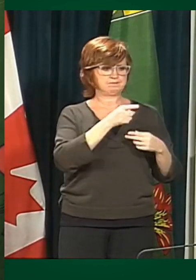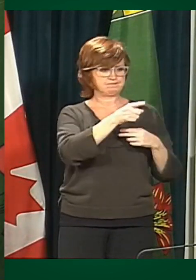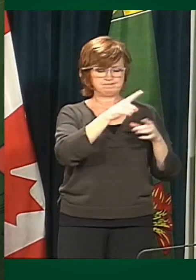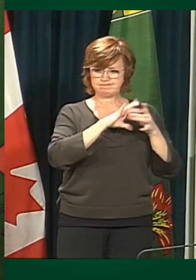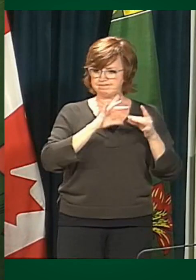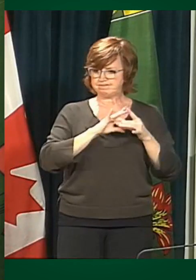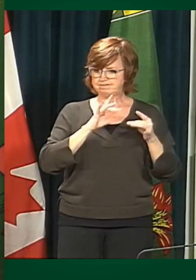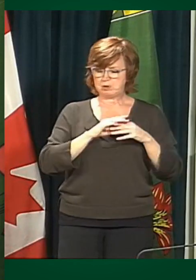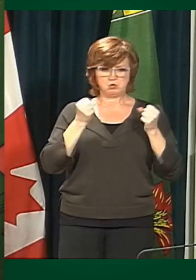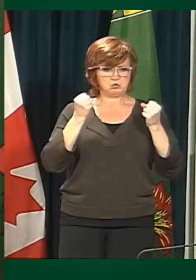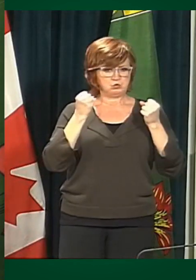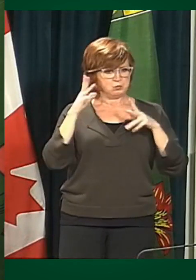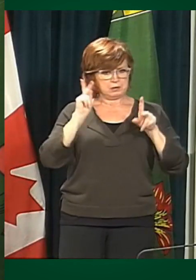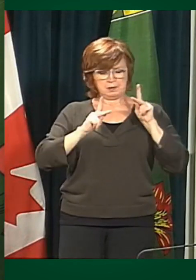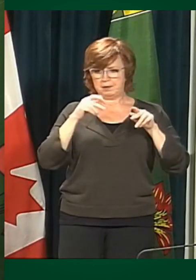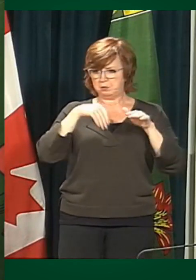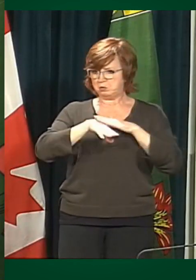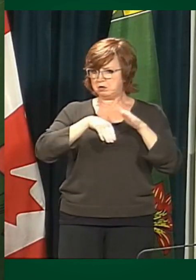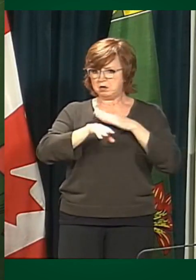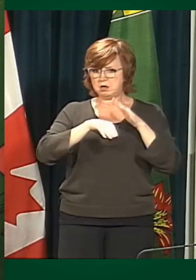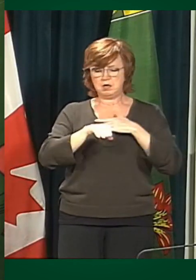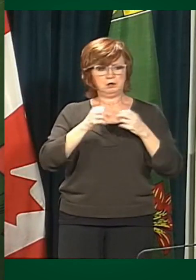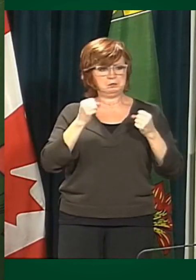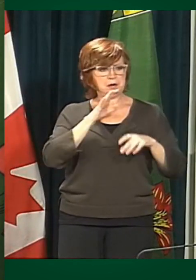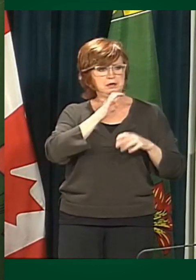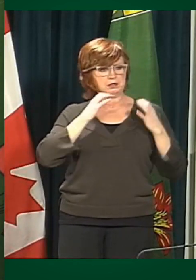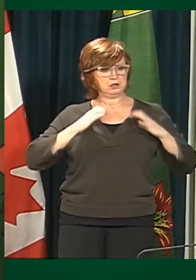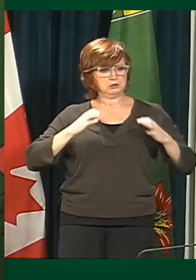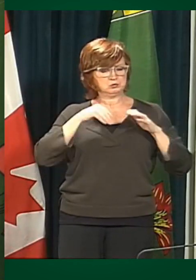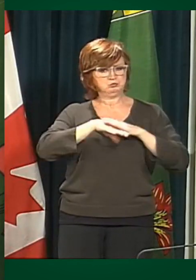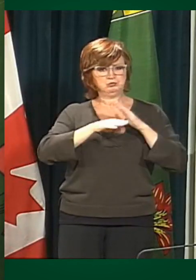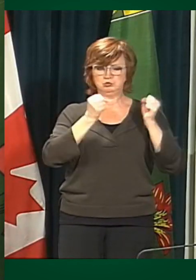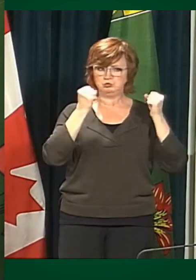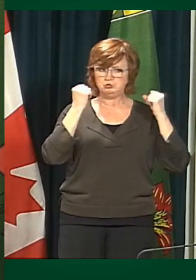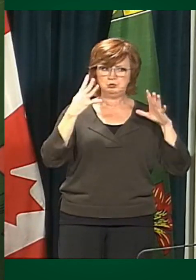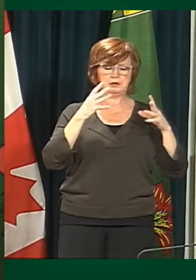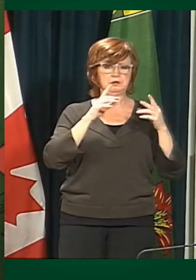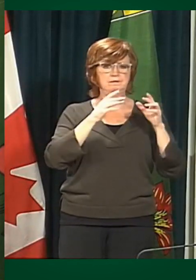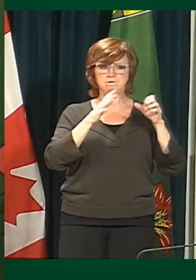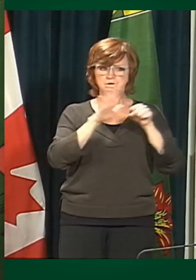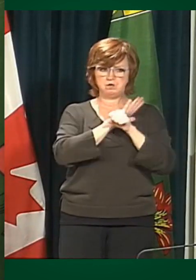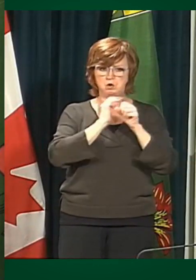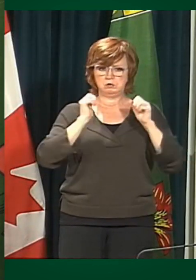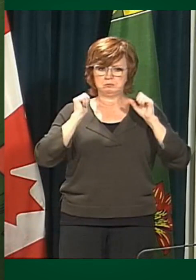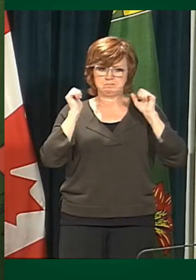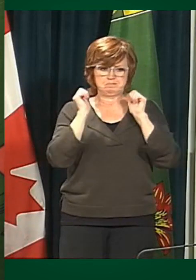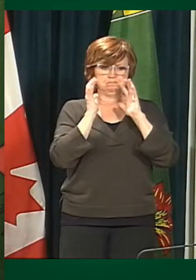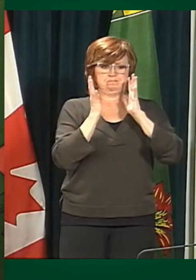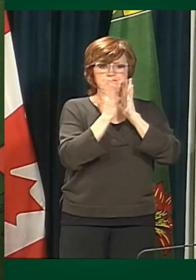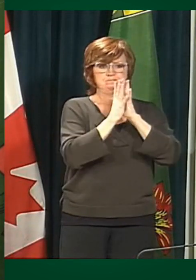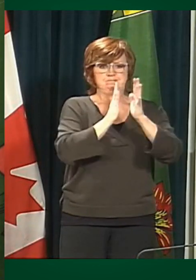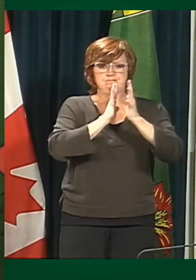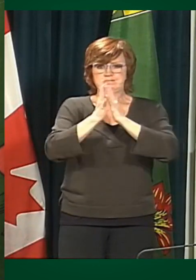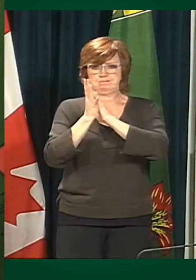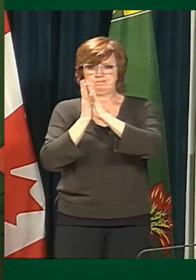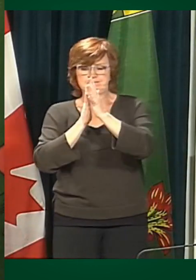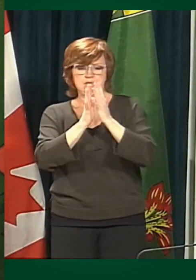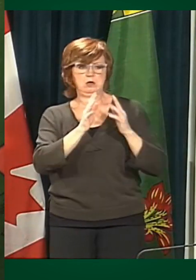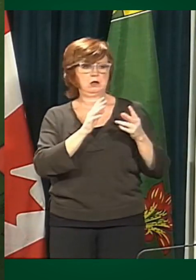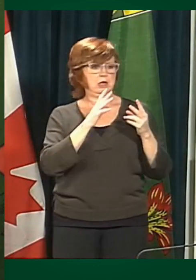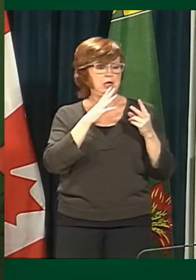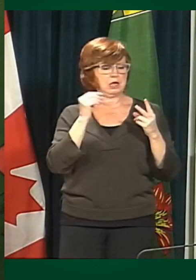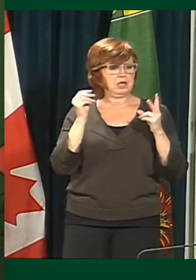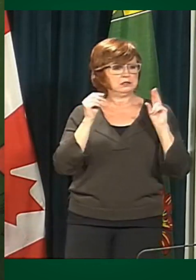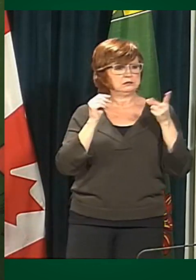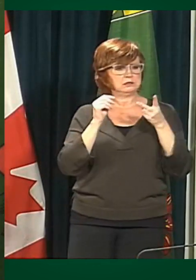in the store. So I'm wondering if further enforcement on shoppers has been ruled out by the province at this point or discussed.